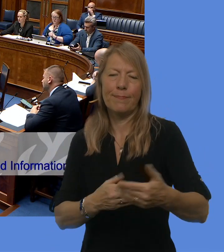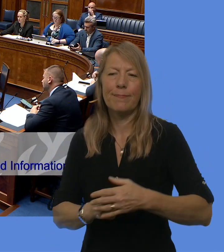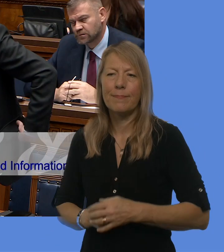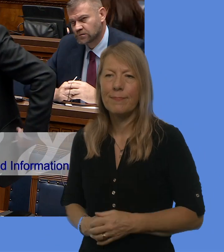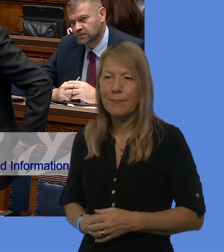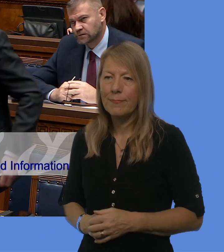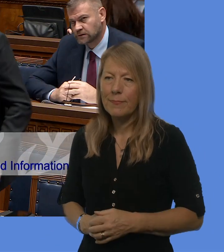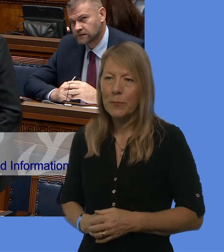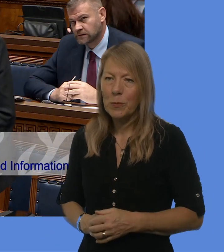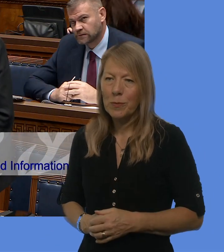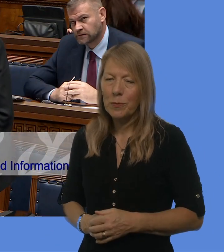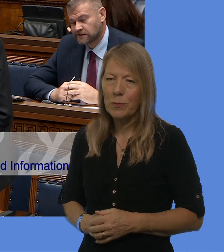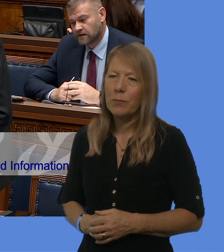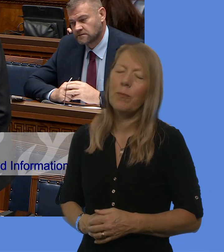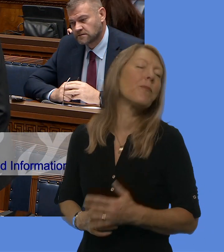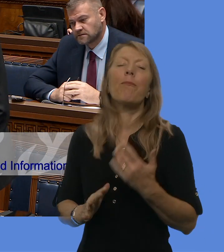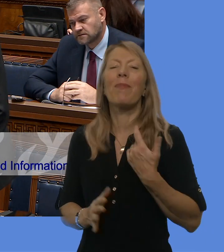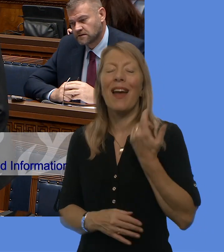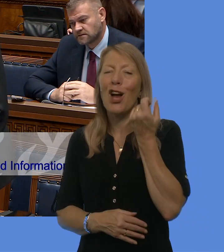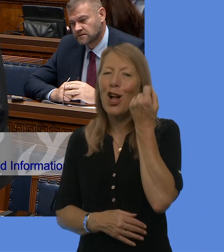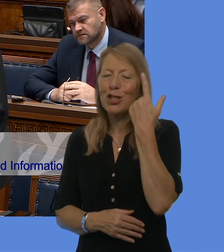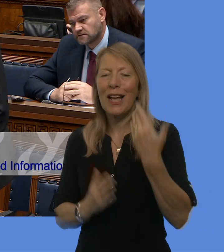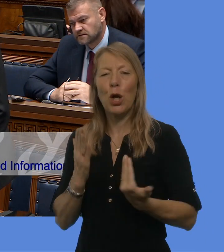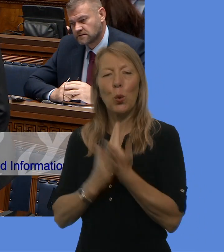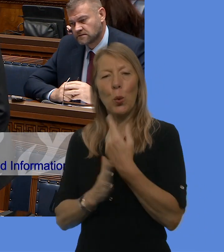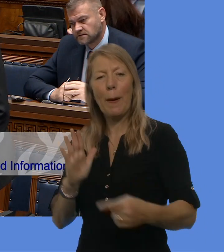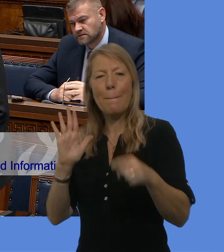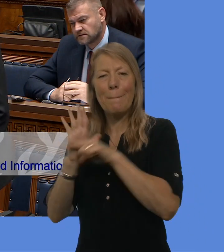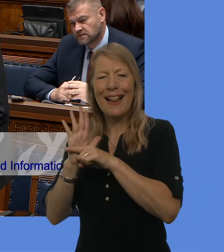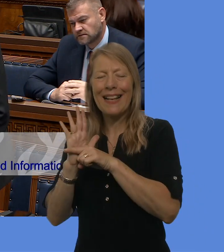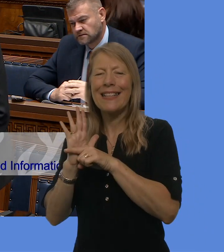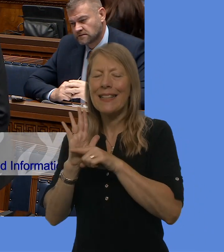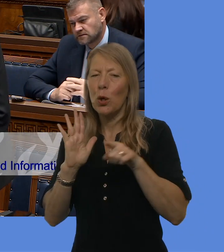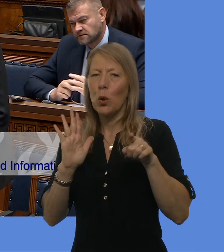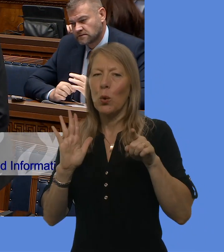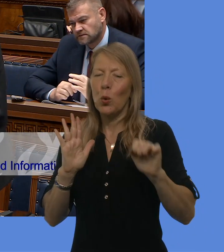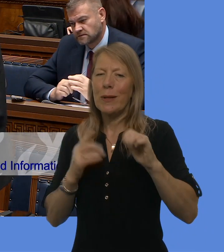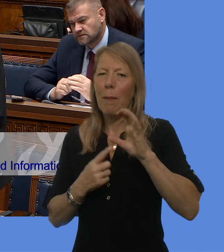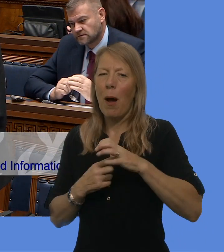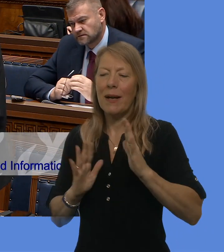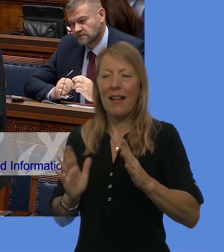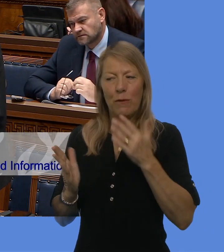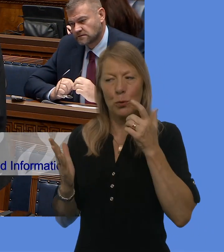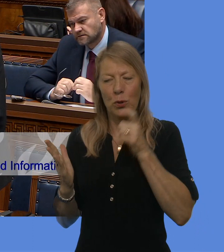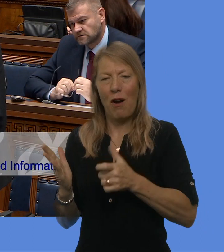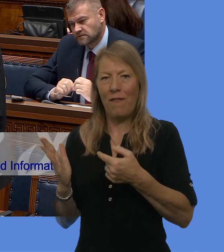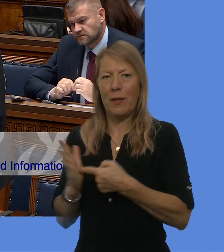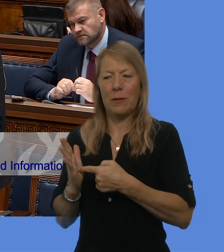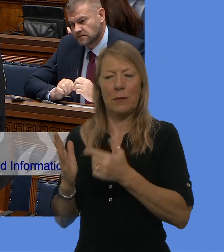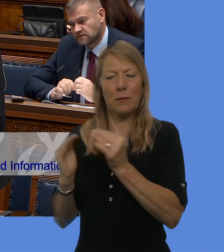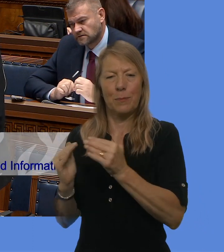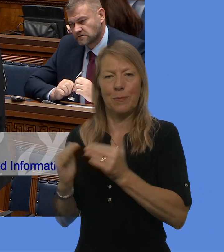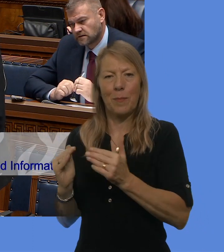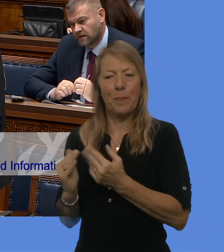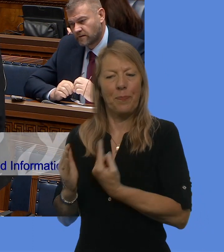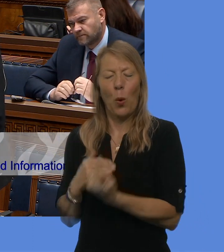on your departments and its bodies by the bill, and it would be wrong to obstruct them. But isn't it also the case that, given every party in this